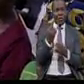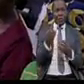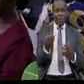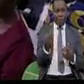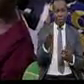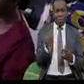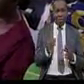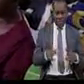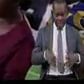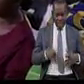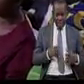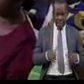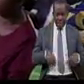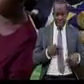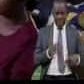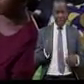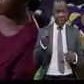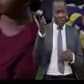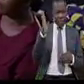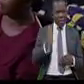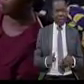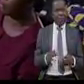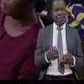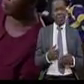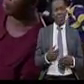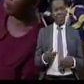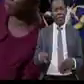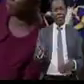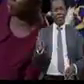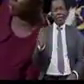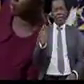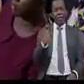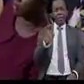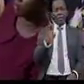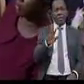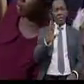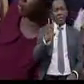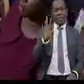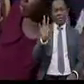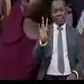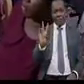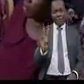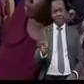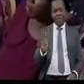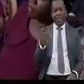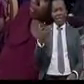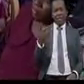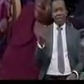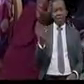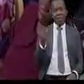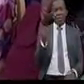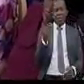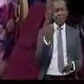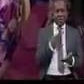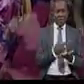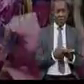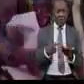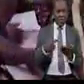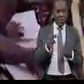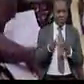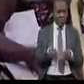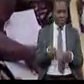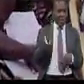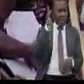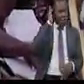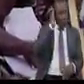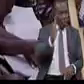just shall live by faith. But if any man drawback, you know, the free